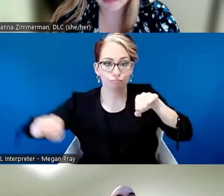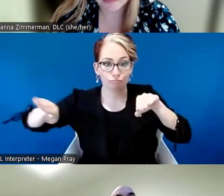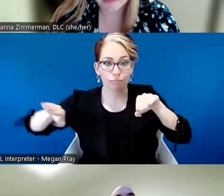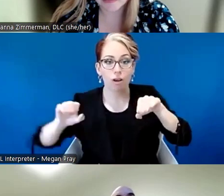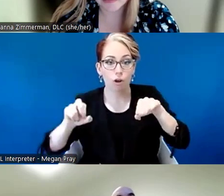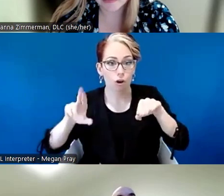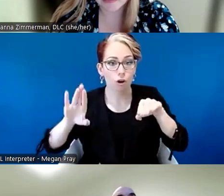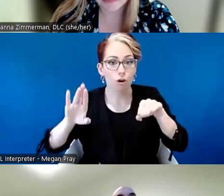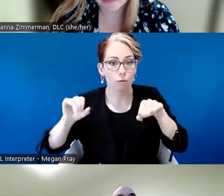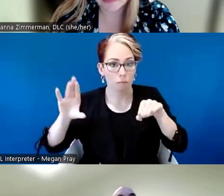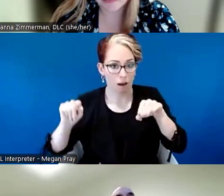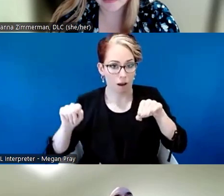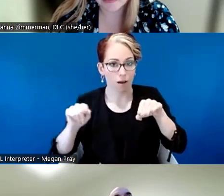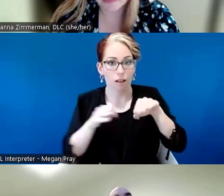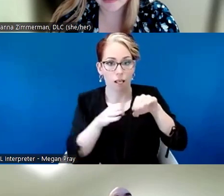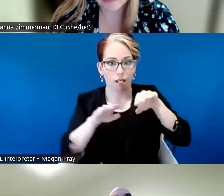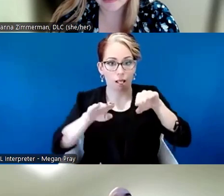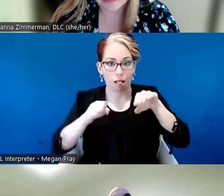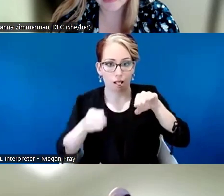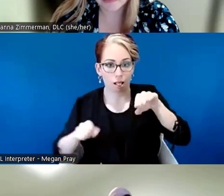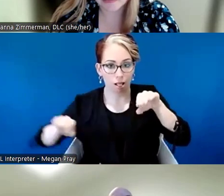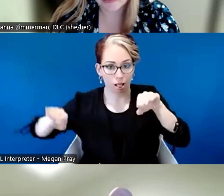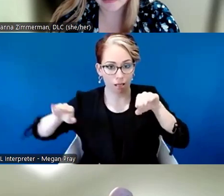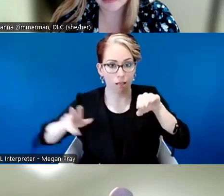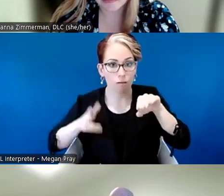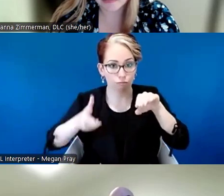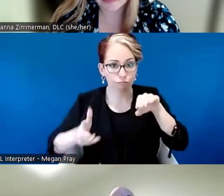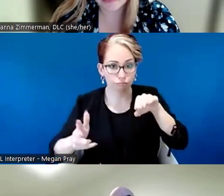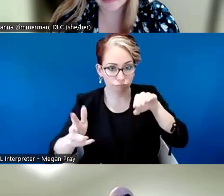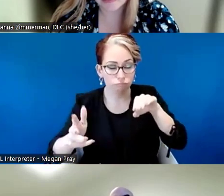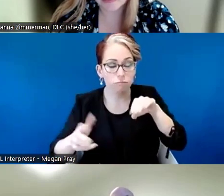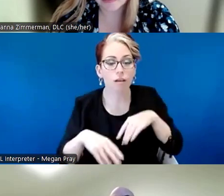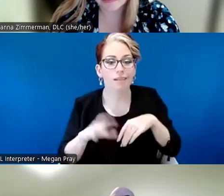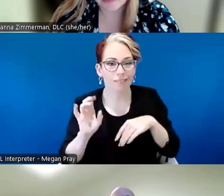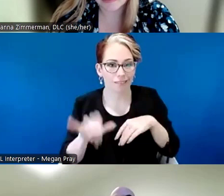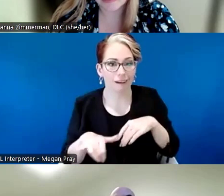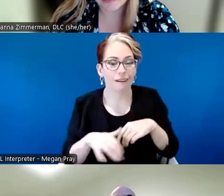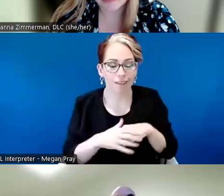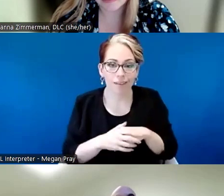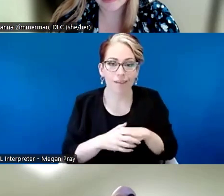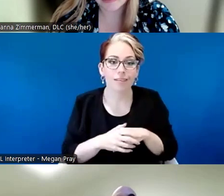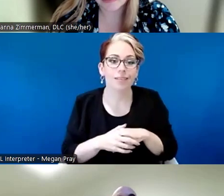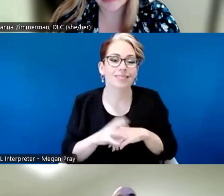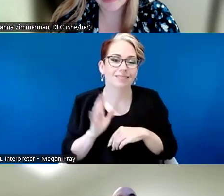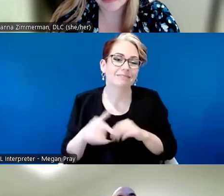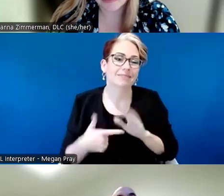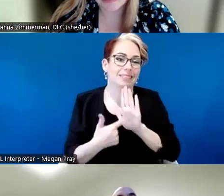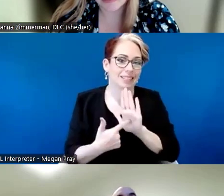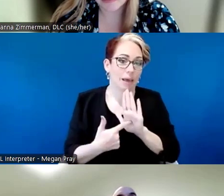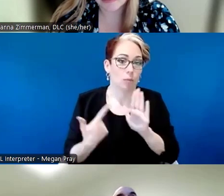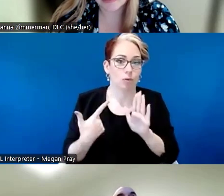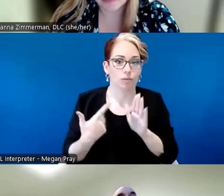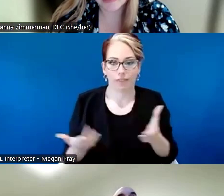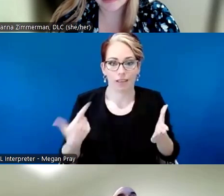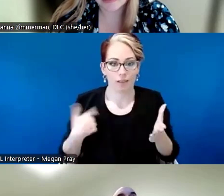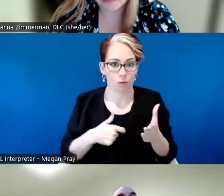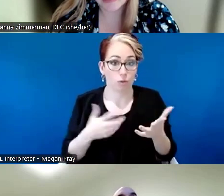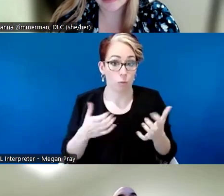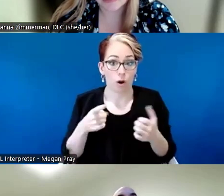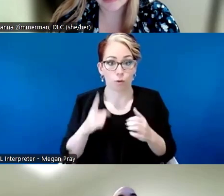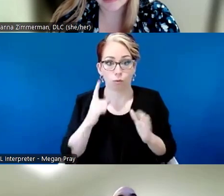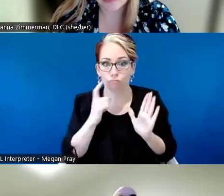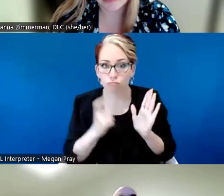area? So again, these are just sort of examples of the kinds of issues that we're going to ask you to look for.